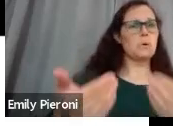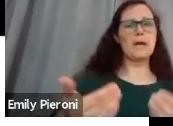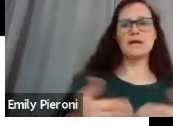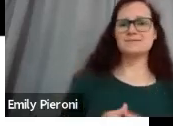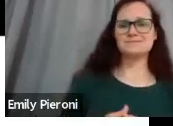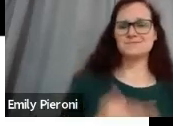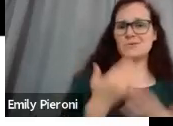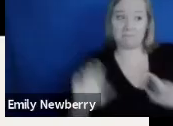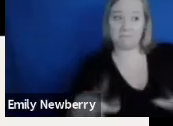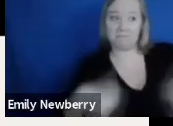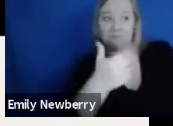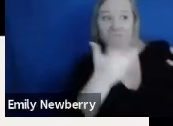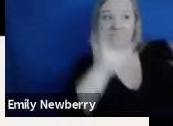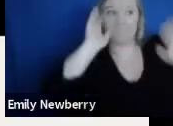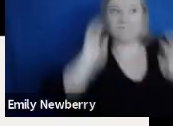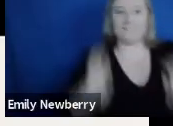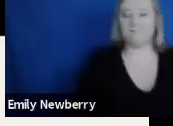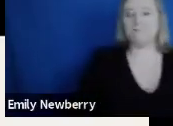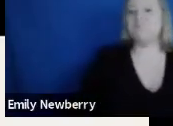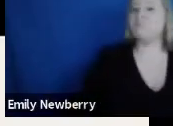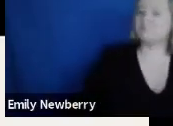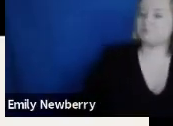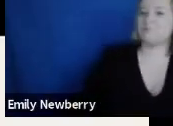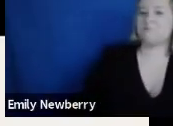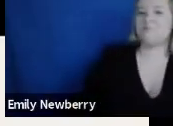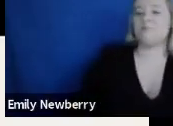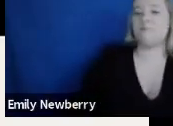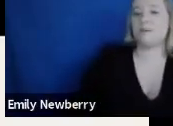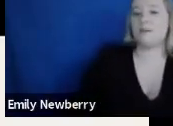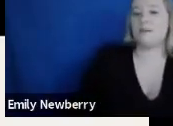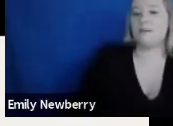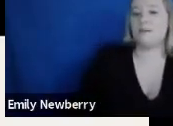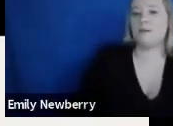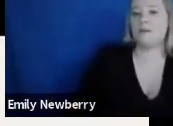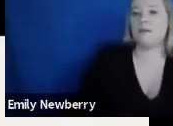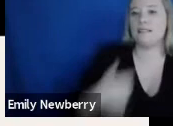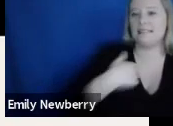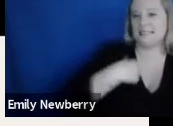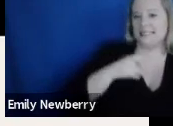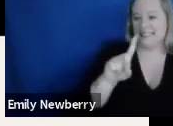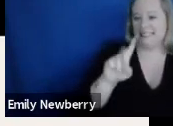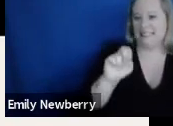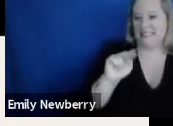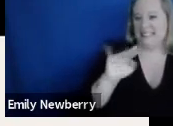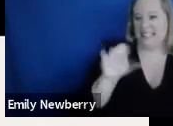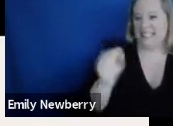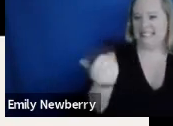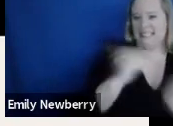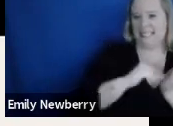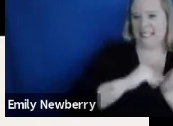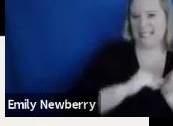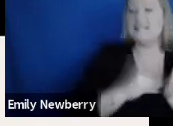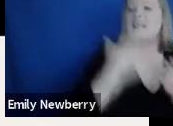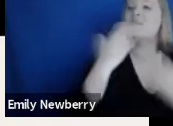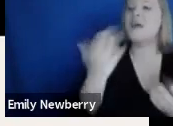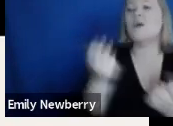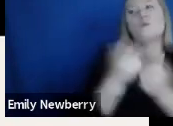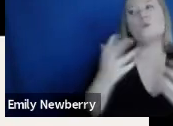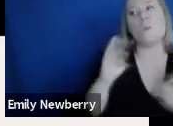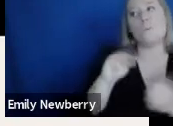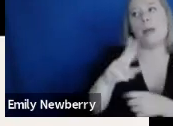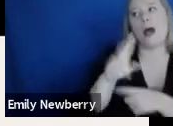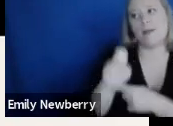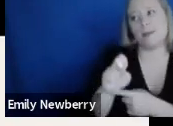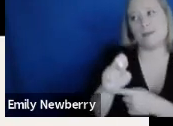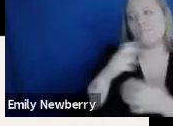very much. Okay, this is Dennis again. And thank you very much, Mike. We really